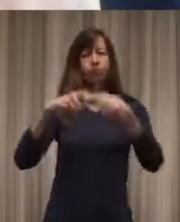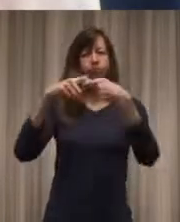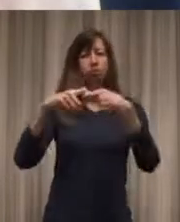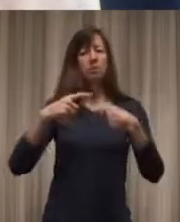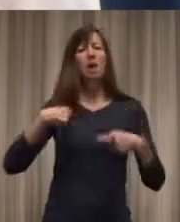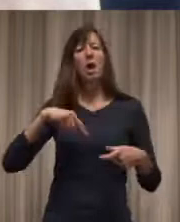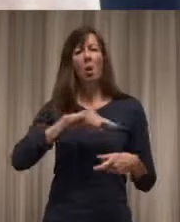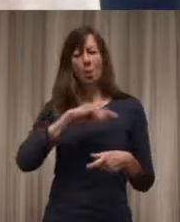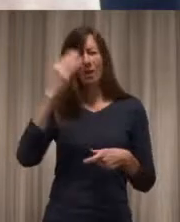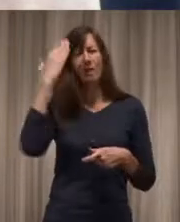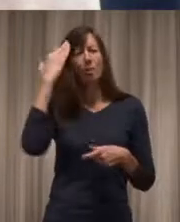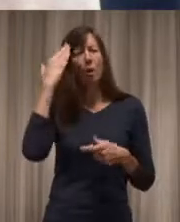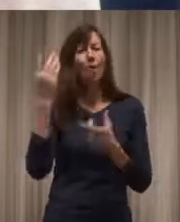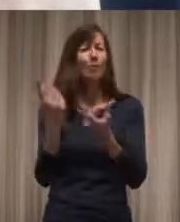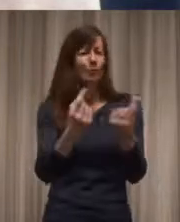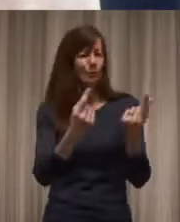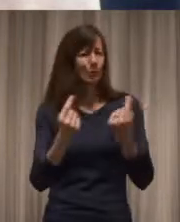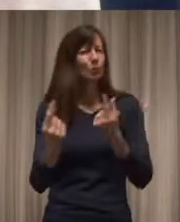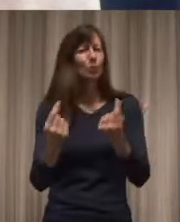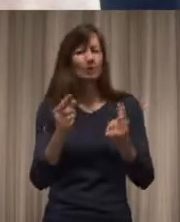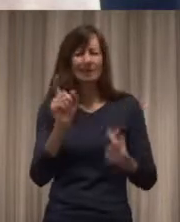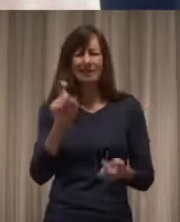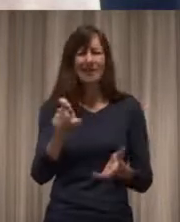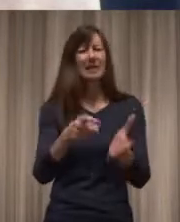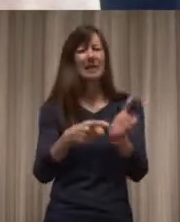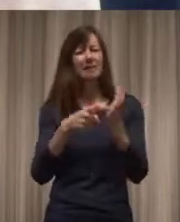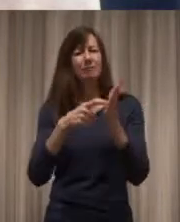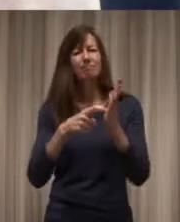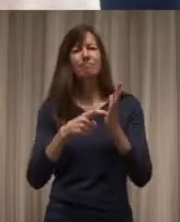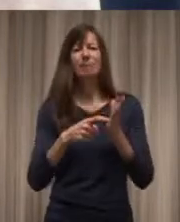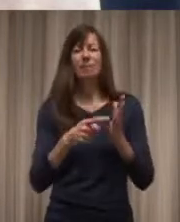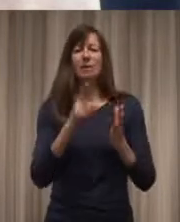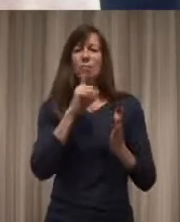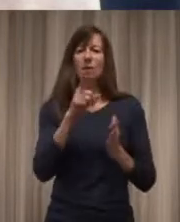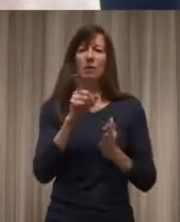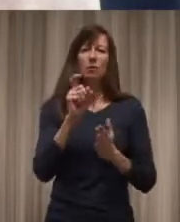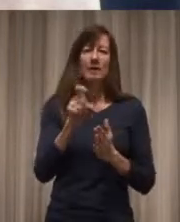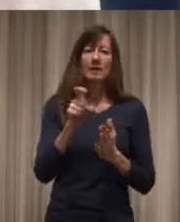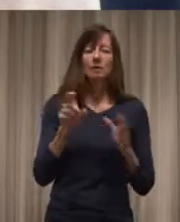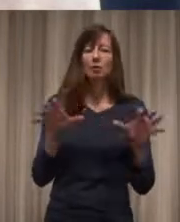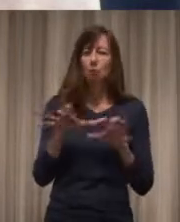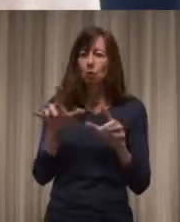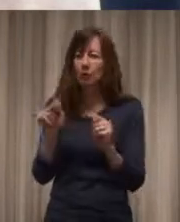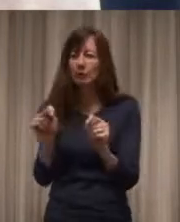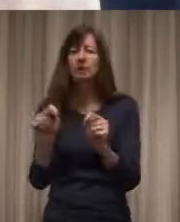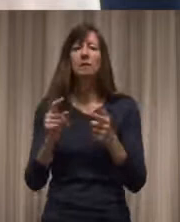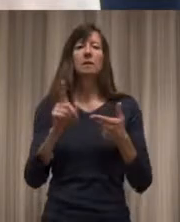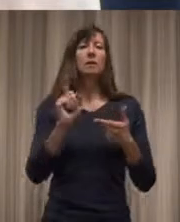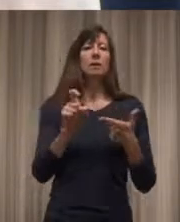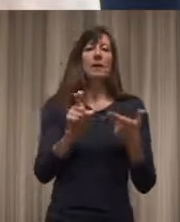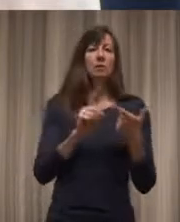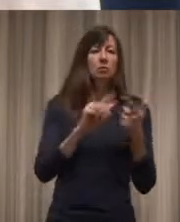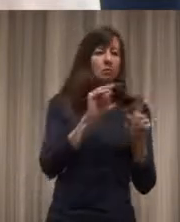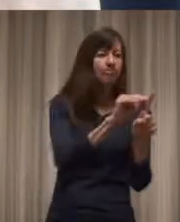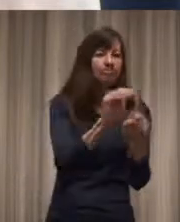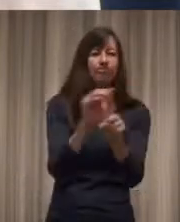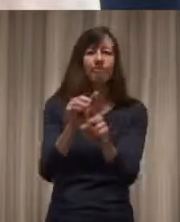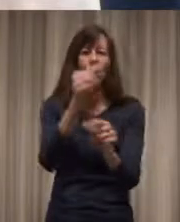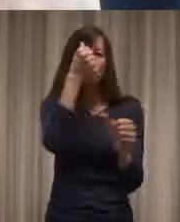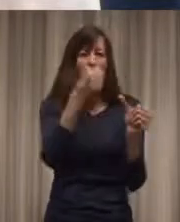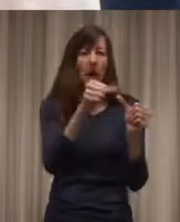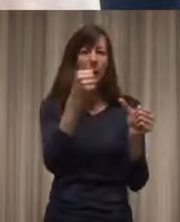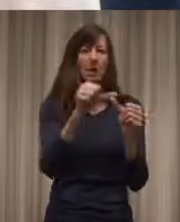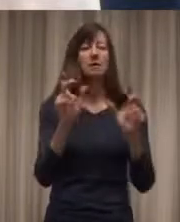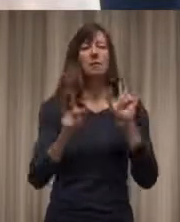what we need to do. It's a matter of execution and of doing it and reminding each other to do it and holding each other accountable for doing